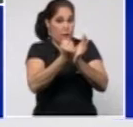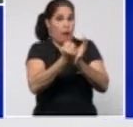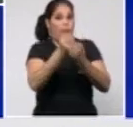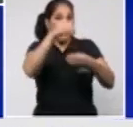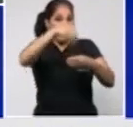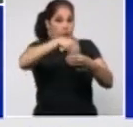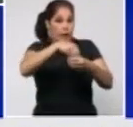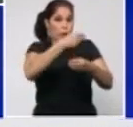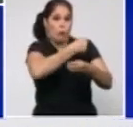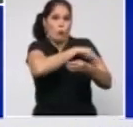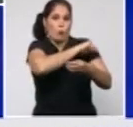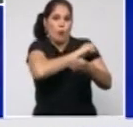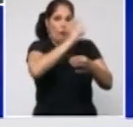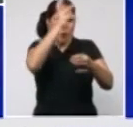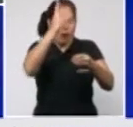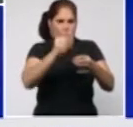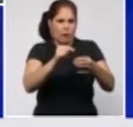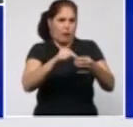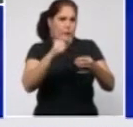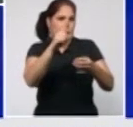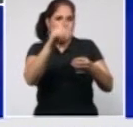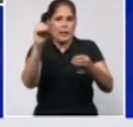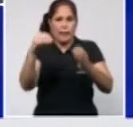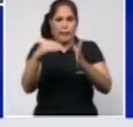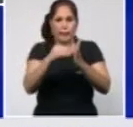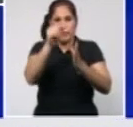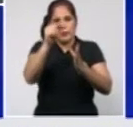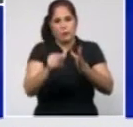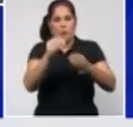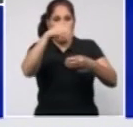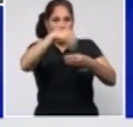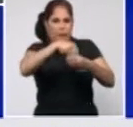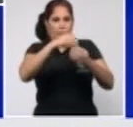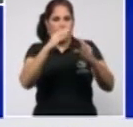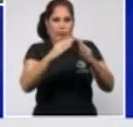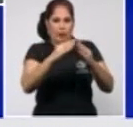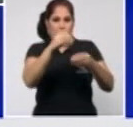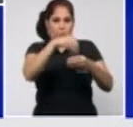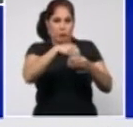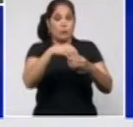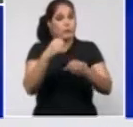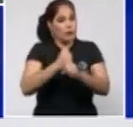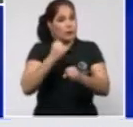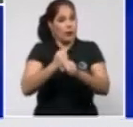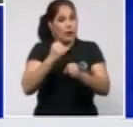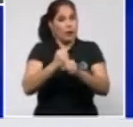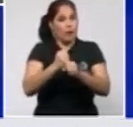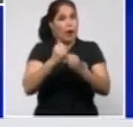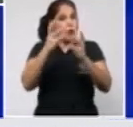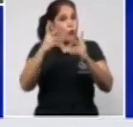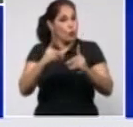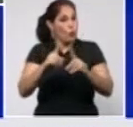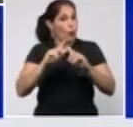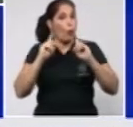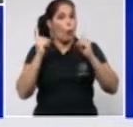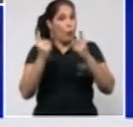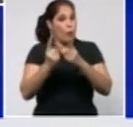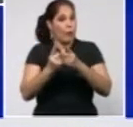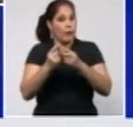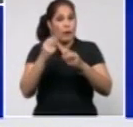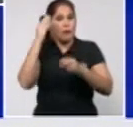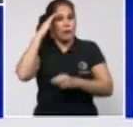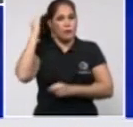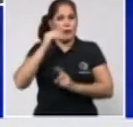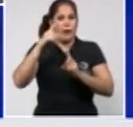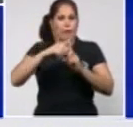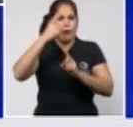del Río, Las Tunas, Villa Clara, Granma, Santiago de Cuba, Guantánamo, and the Isle of